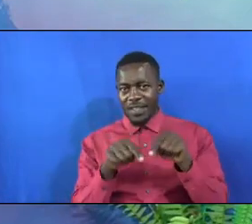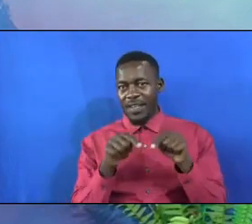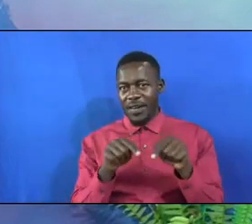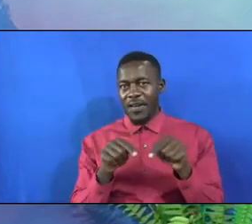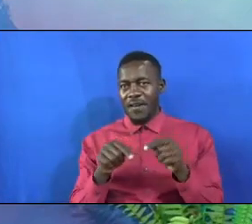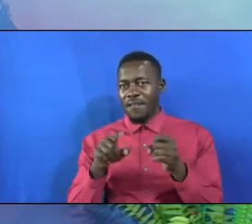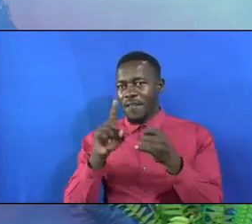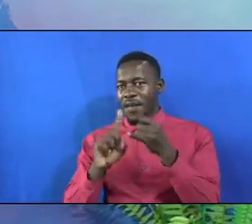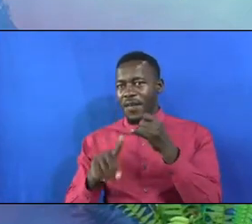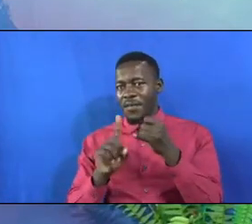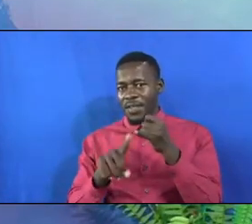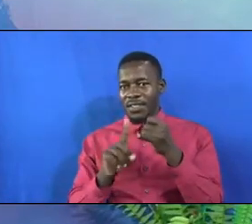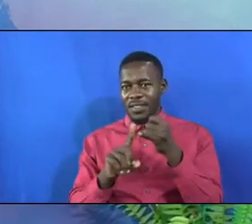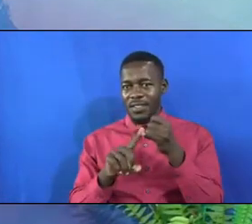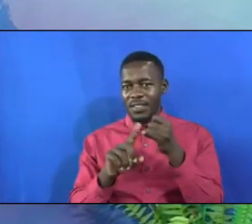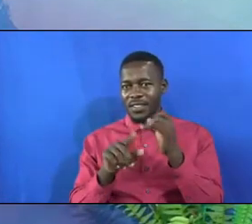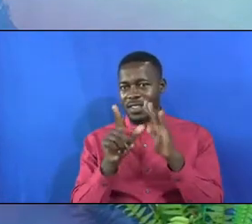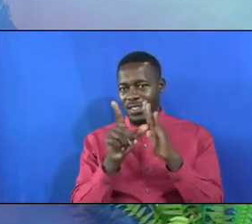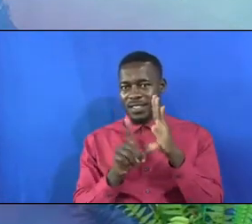first lesson